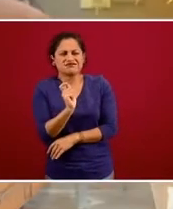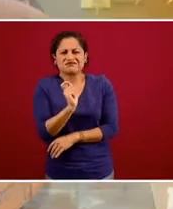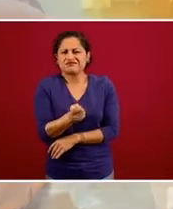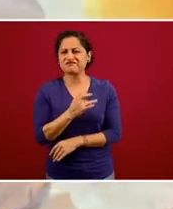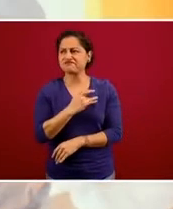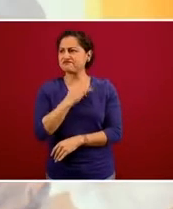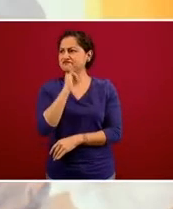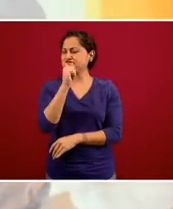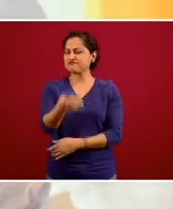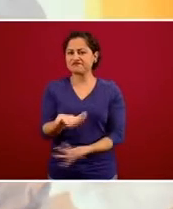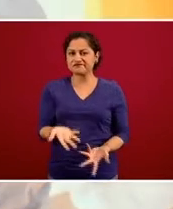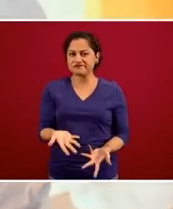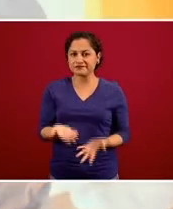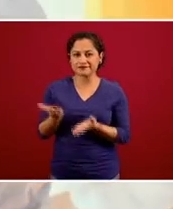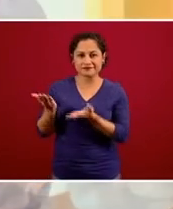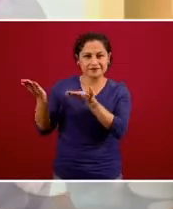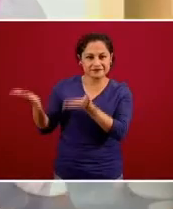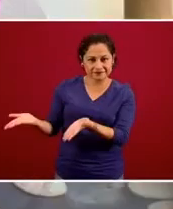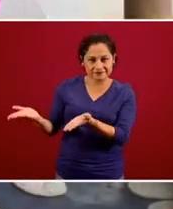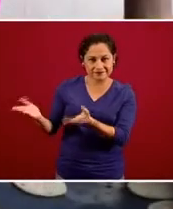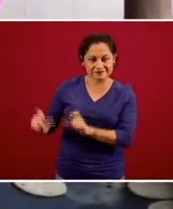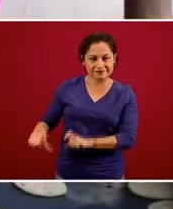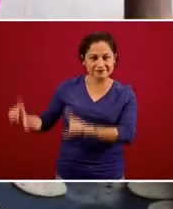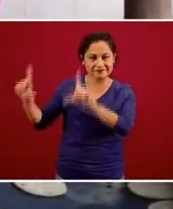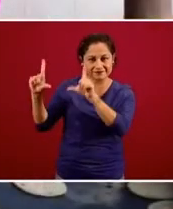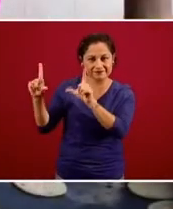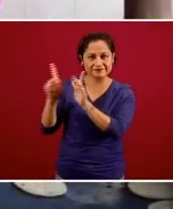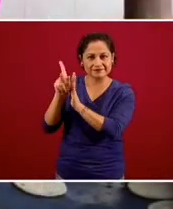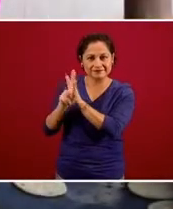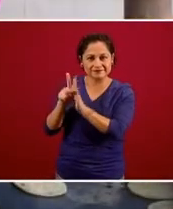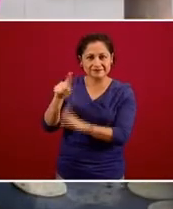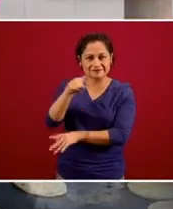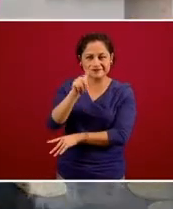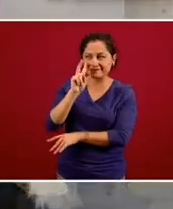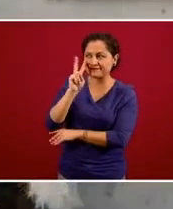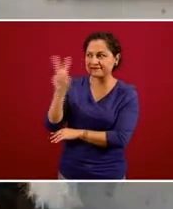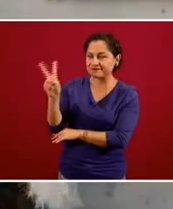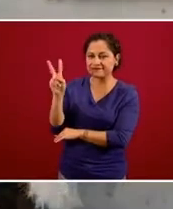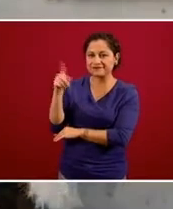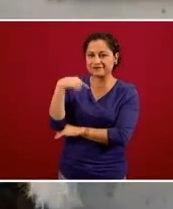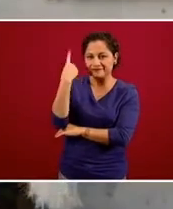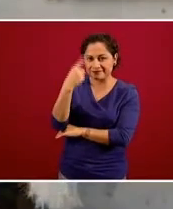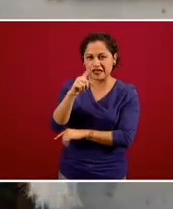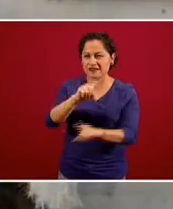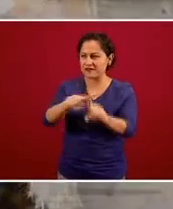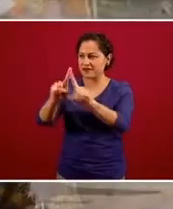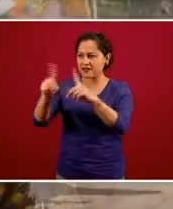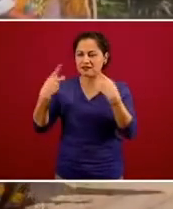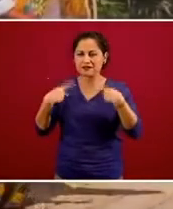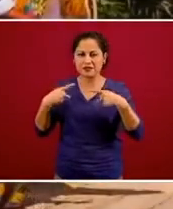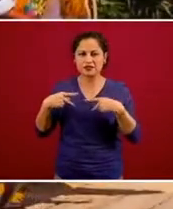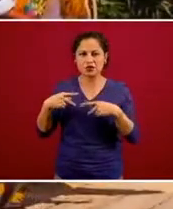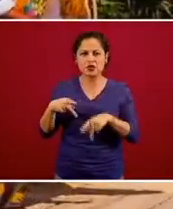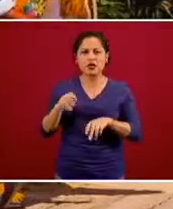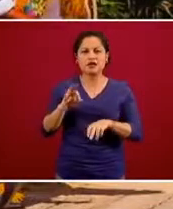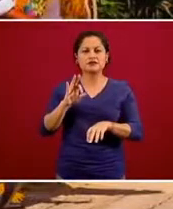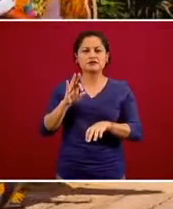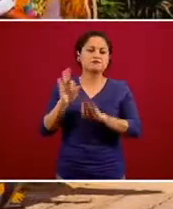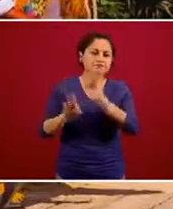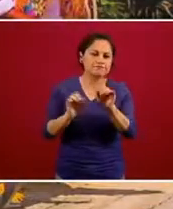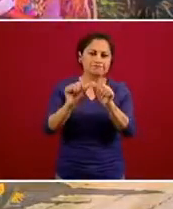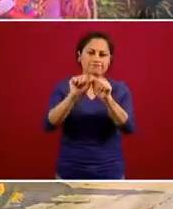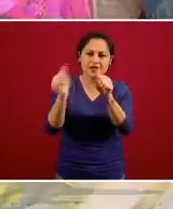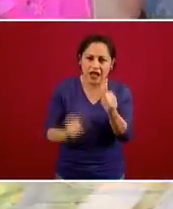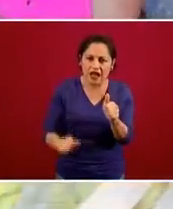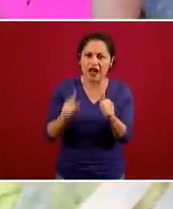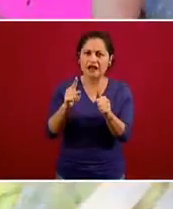mobility. But sometimes numbers are cold, so we want to show some faces of all of those people who are artists, musicians,